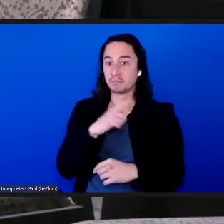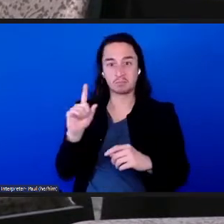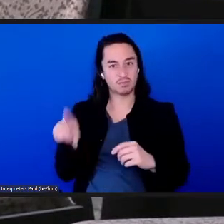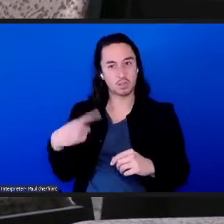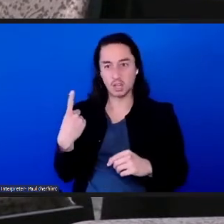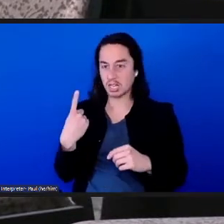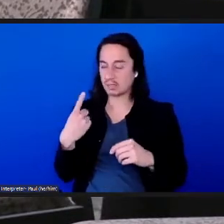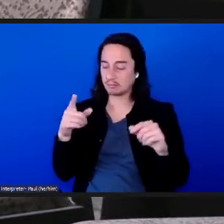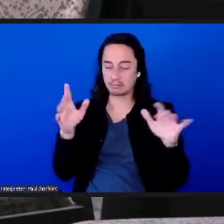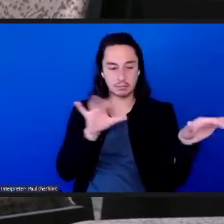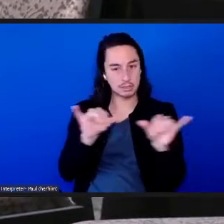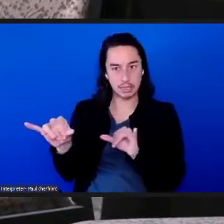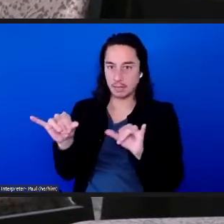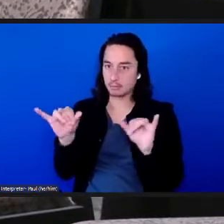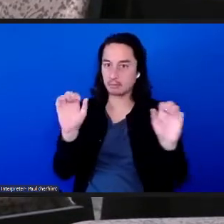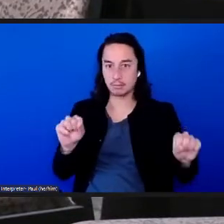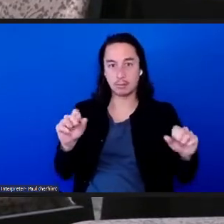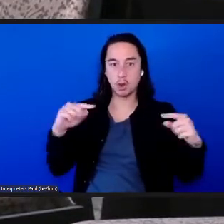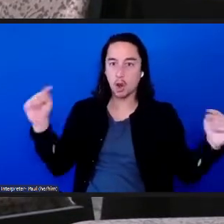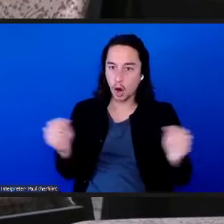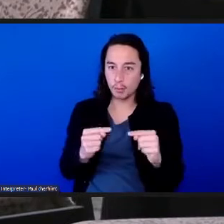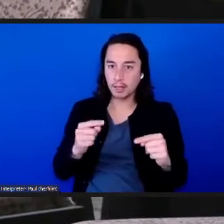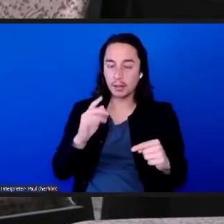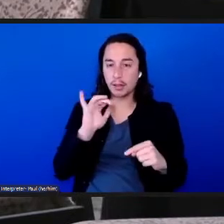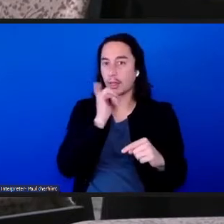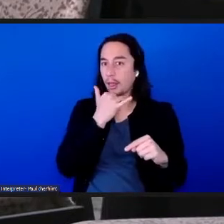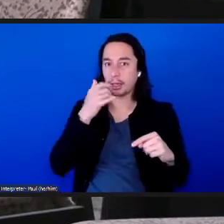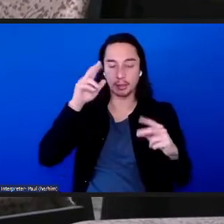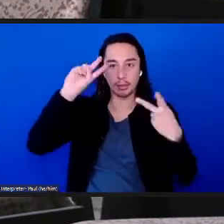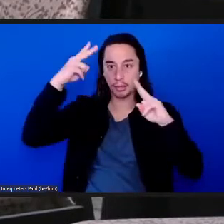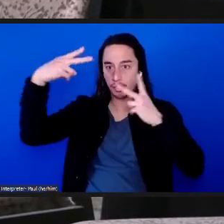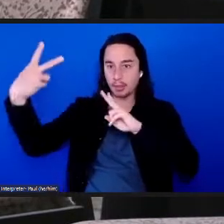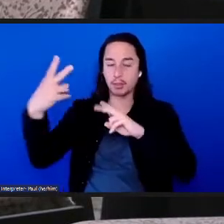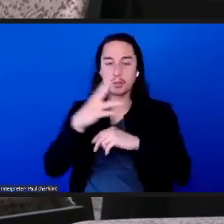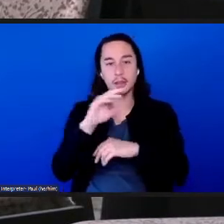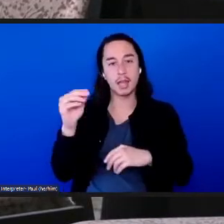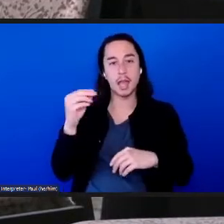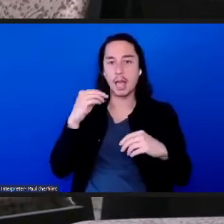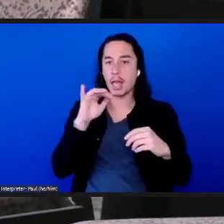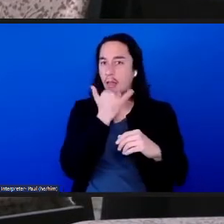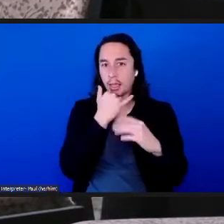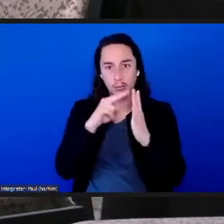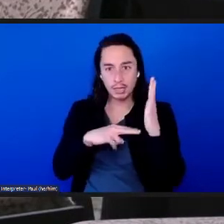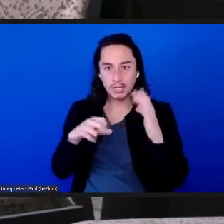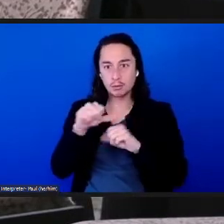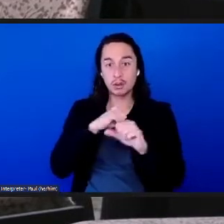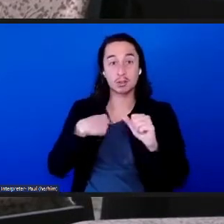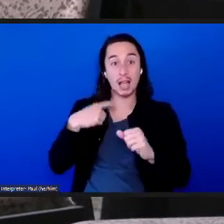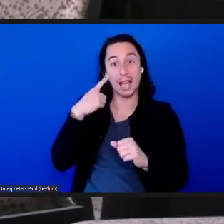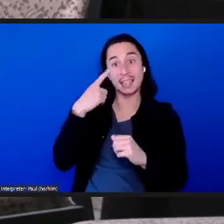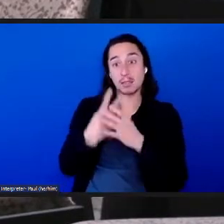of harming and misunderstanding and misreading each other. So I really think it's both.